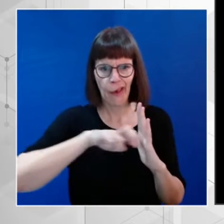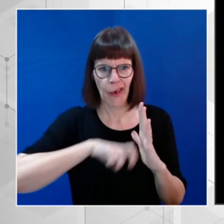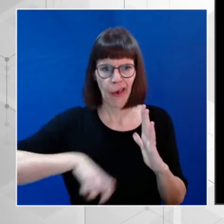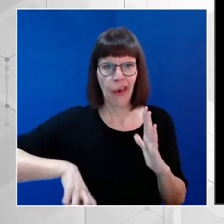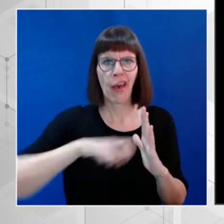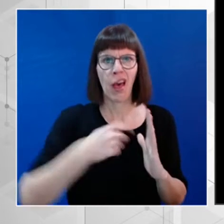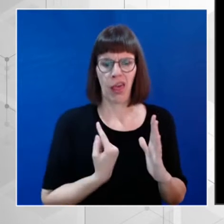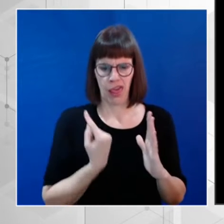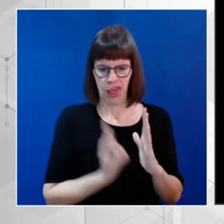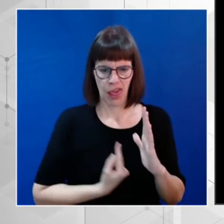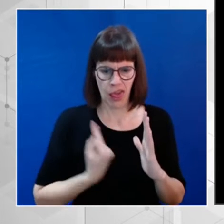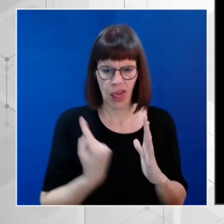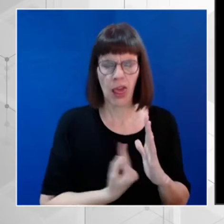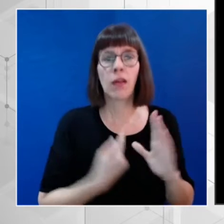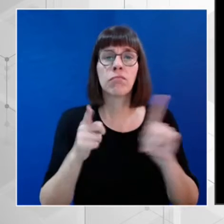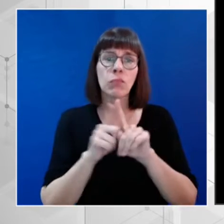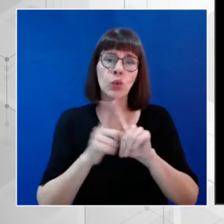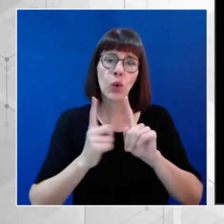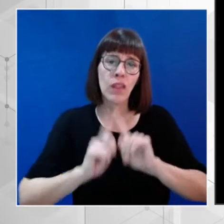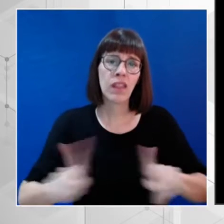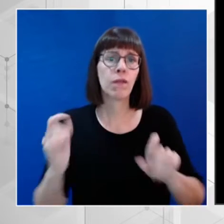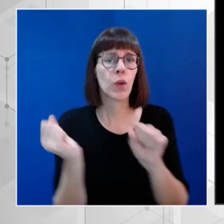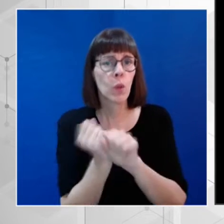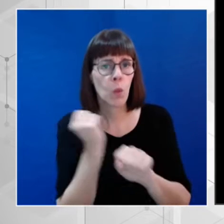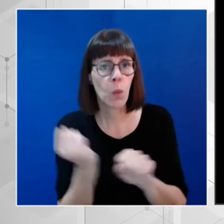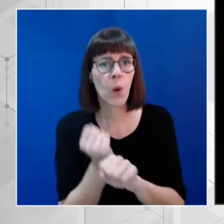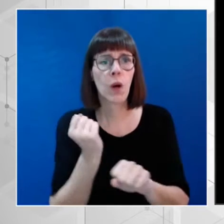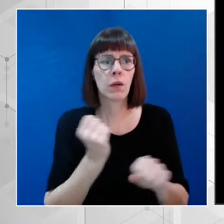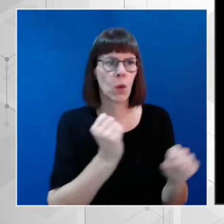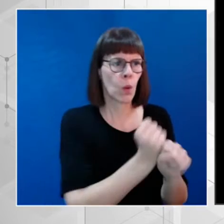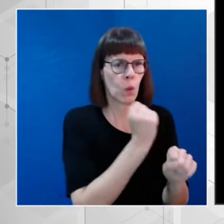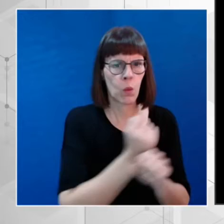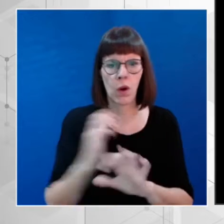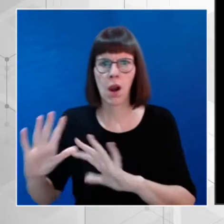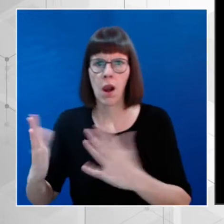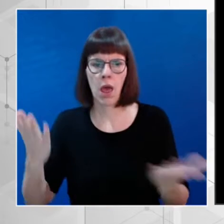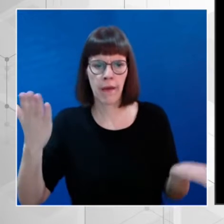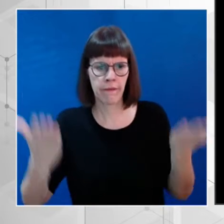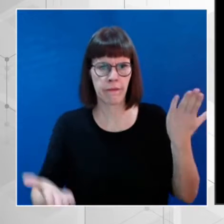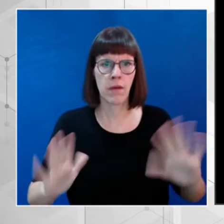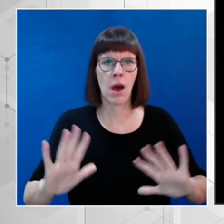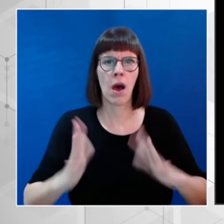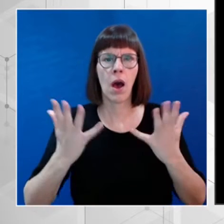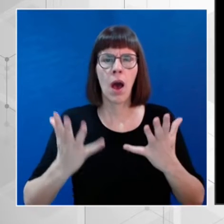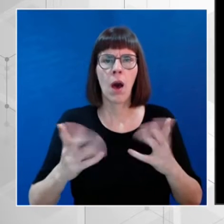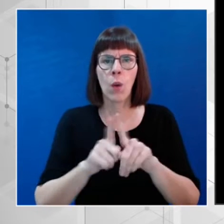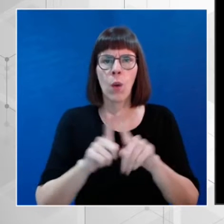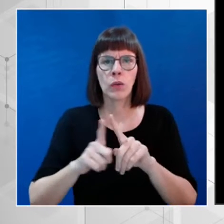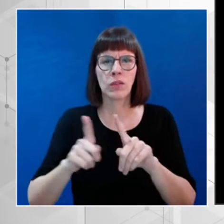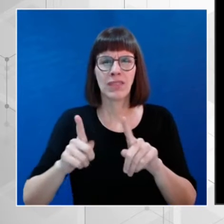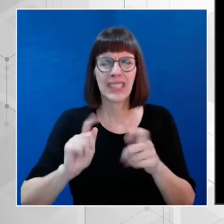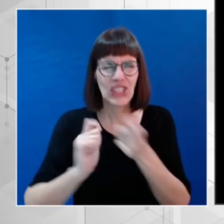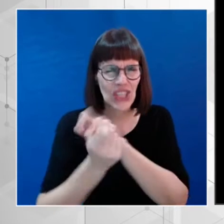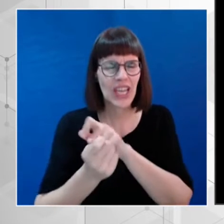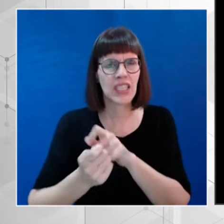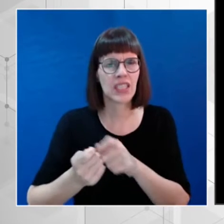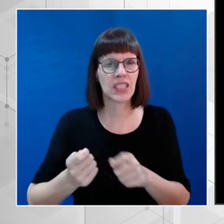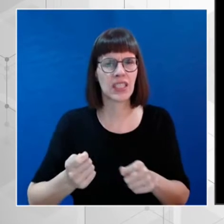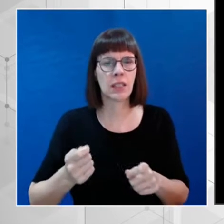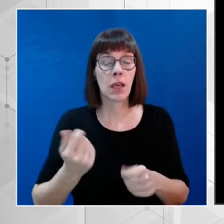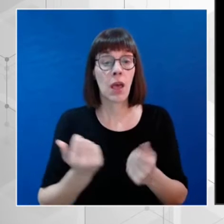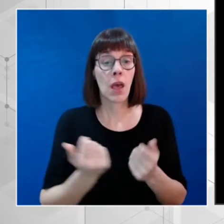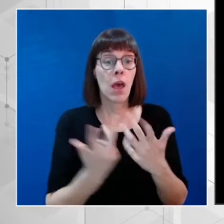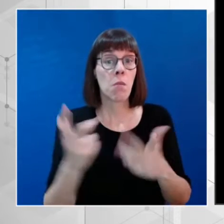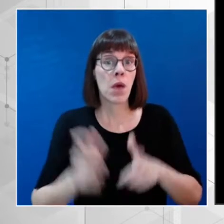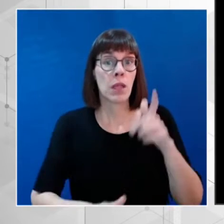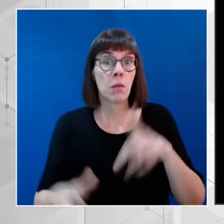fundamentally different work methods, work-life balance, and behavior patterns than before. And the majority of them found it very